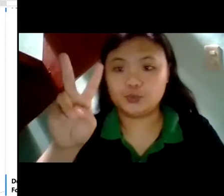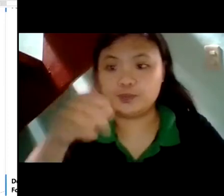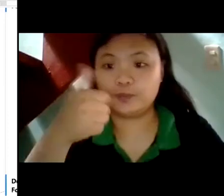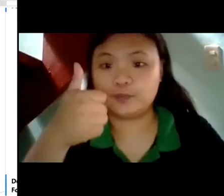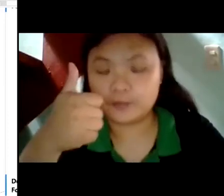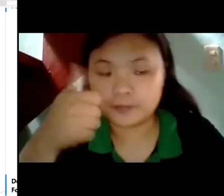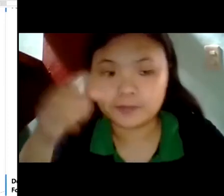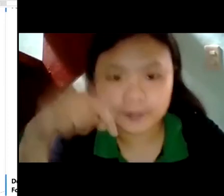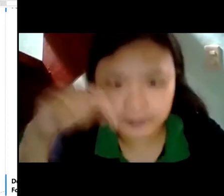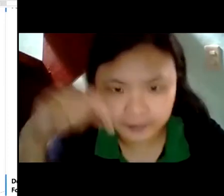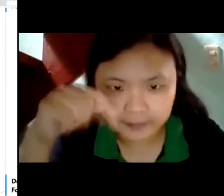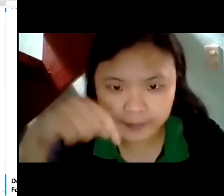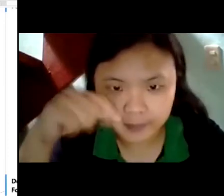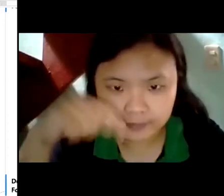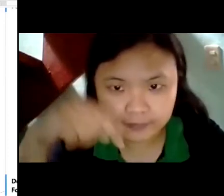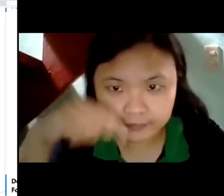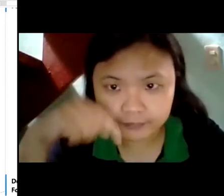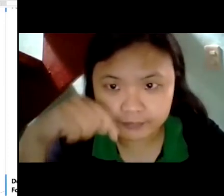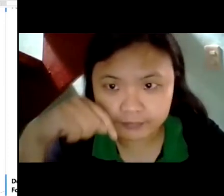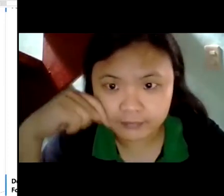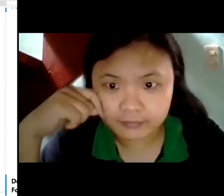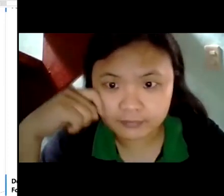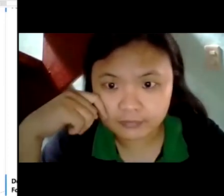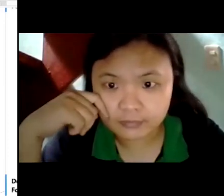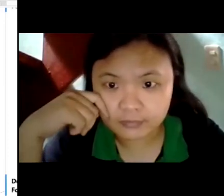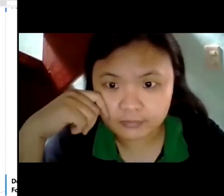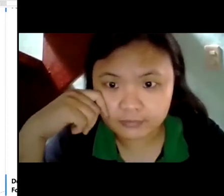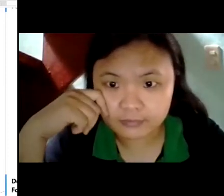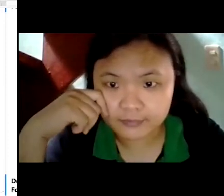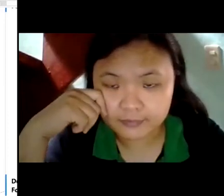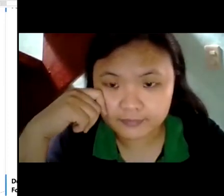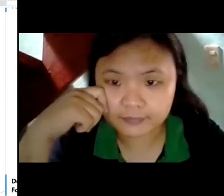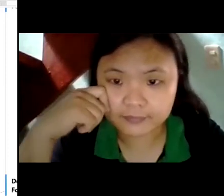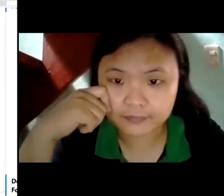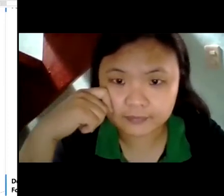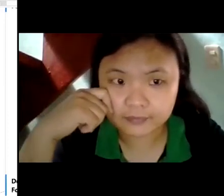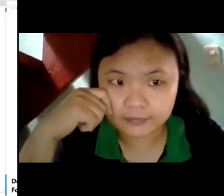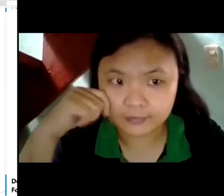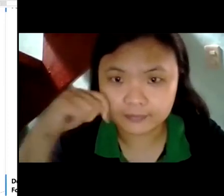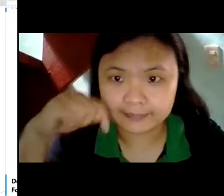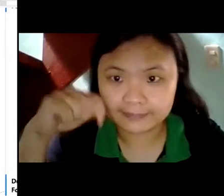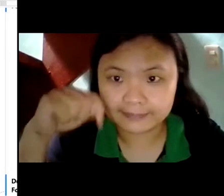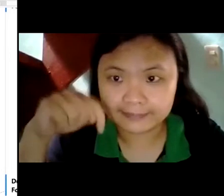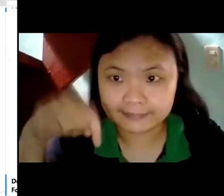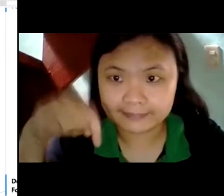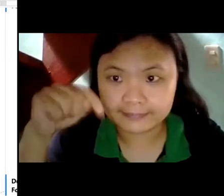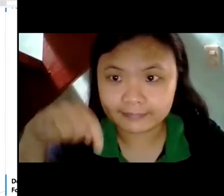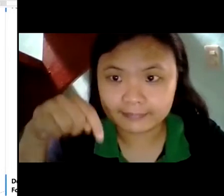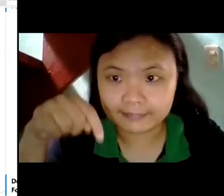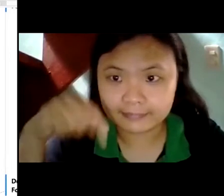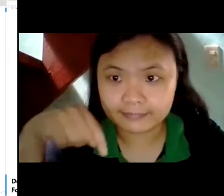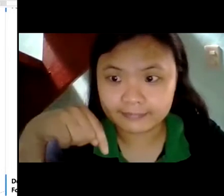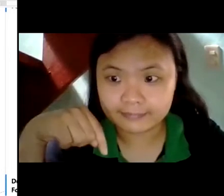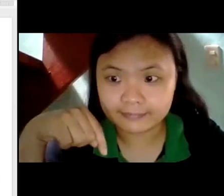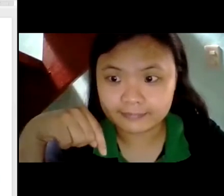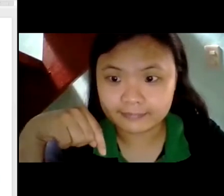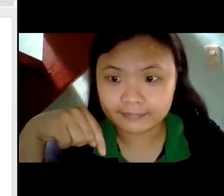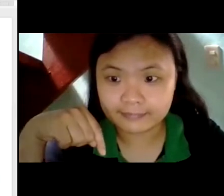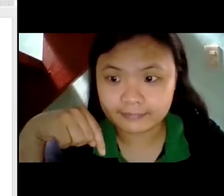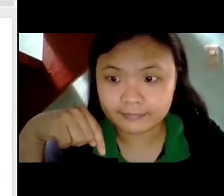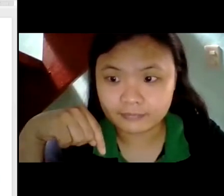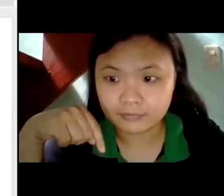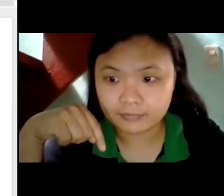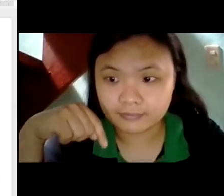Yeah, we'll clean this up for you and send it as soon as we've done the corrections. Yeah, So if take we your time, Go down. take your time. We'll